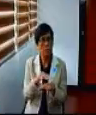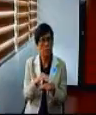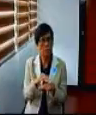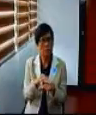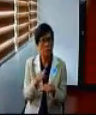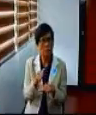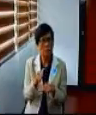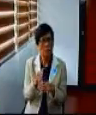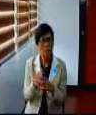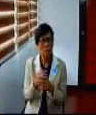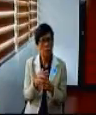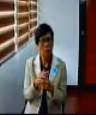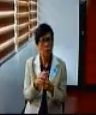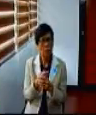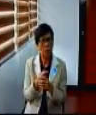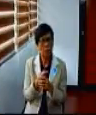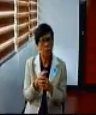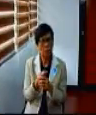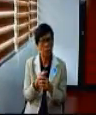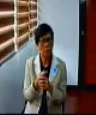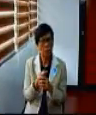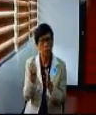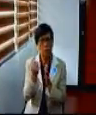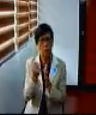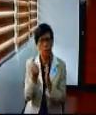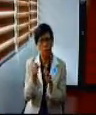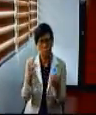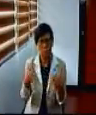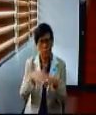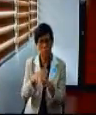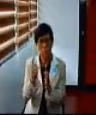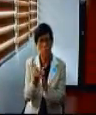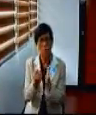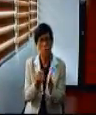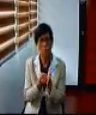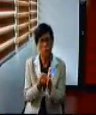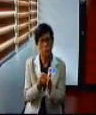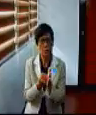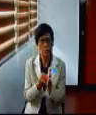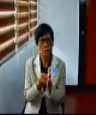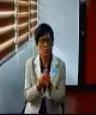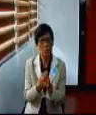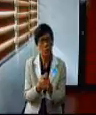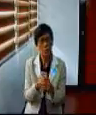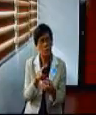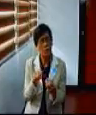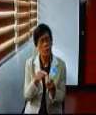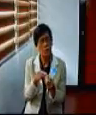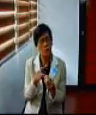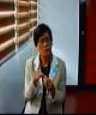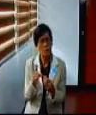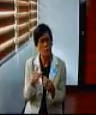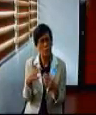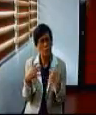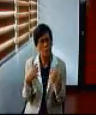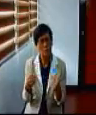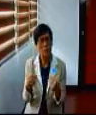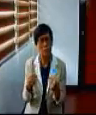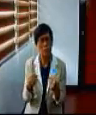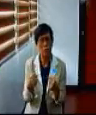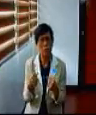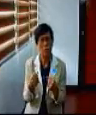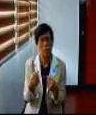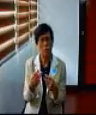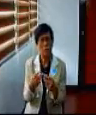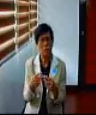mix of standards. But above everything else, the strength of the UN guiding principles lies